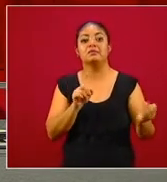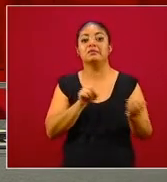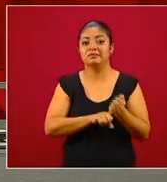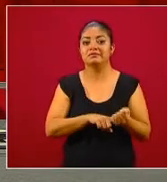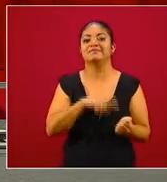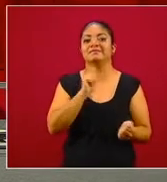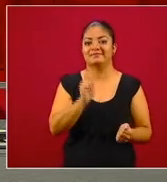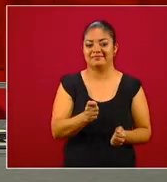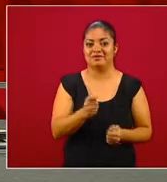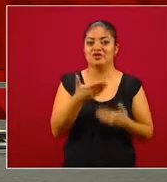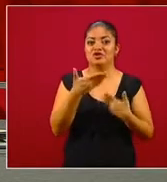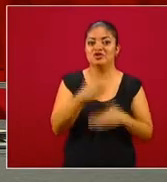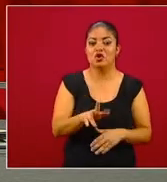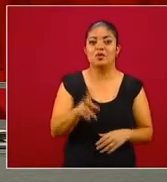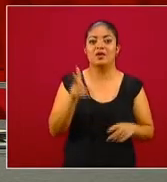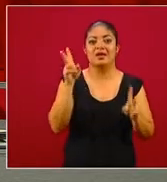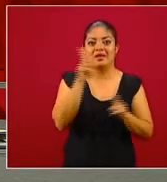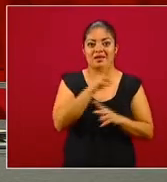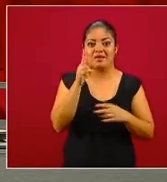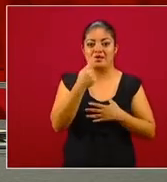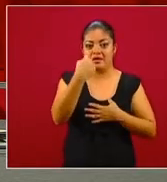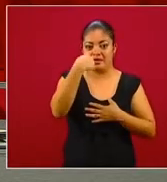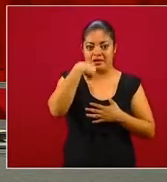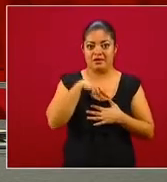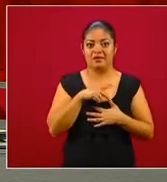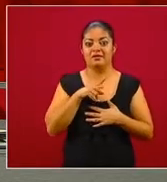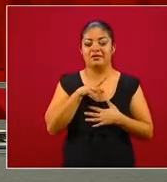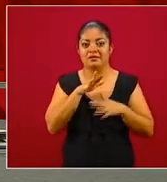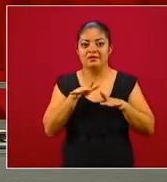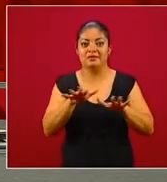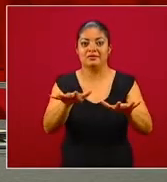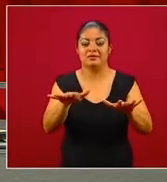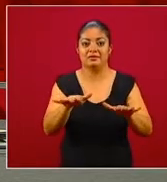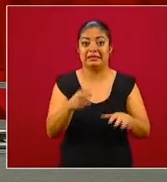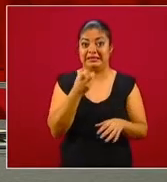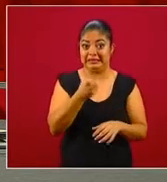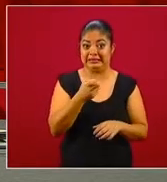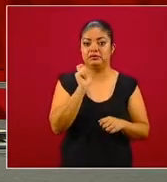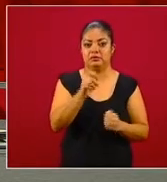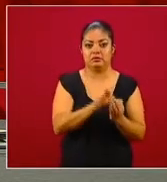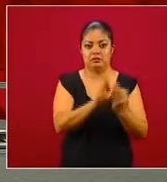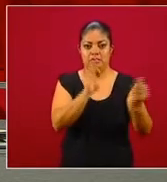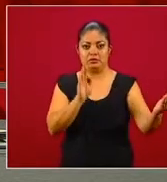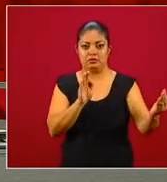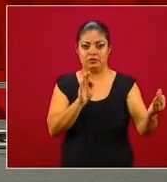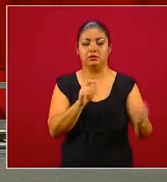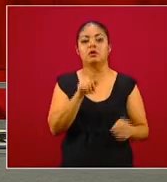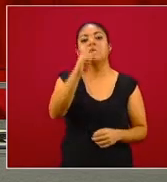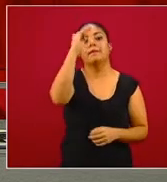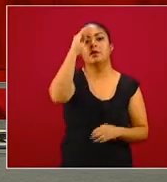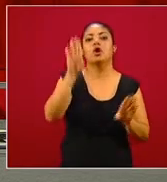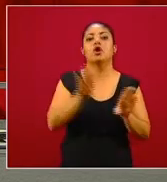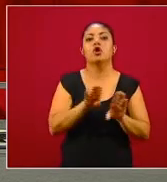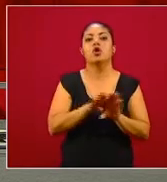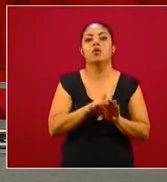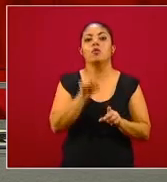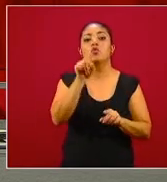that is mainly for your airways. This is the healthy